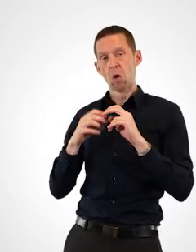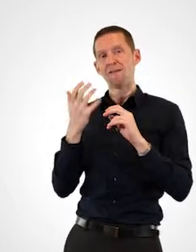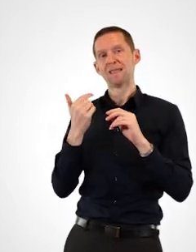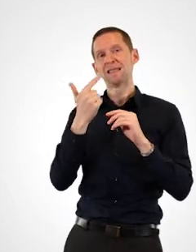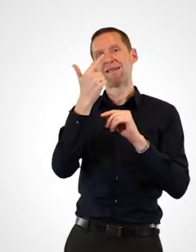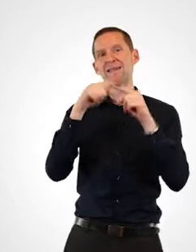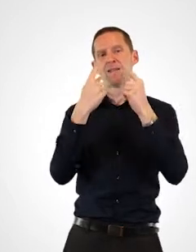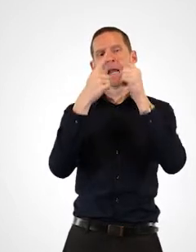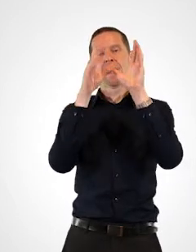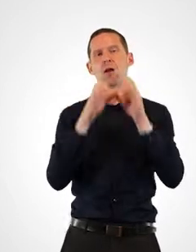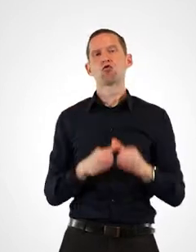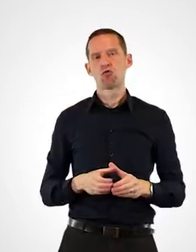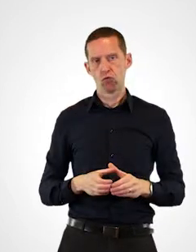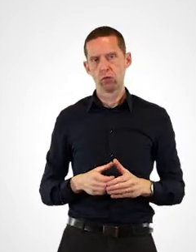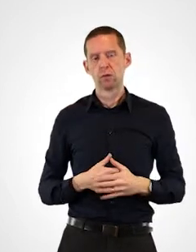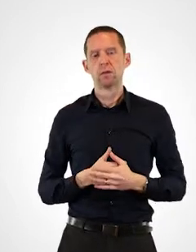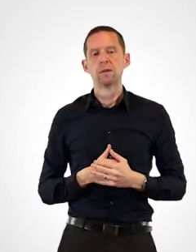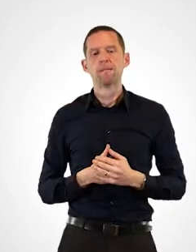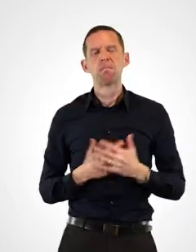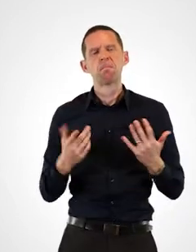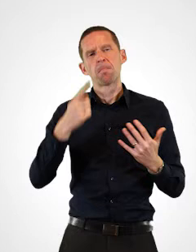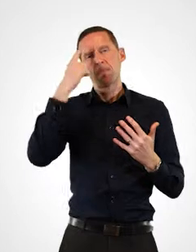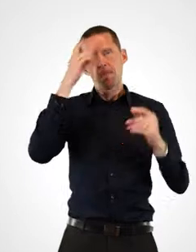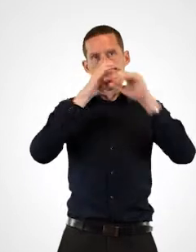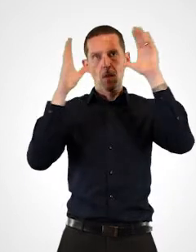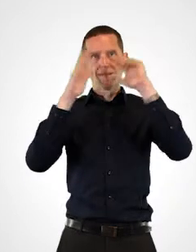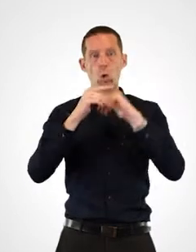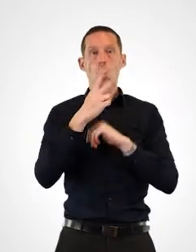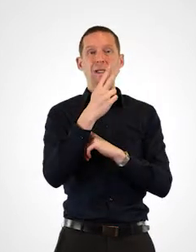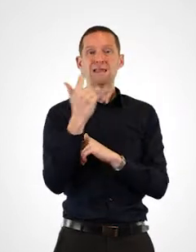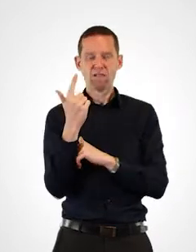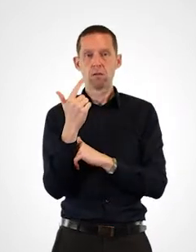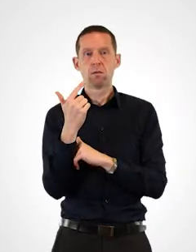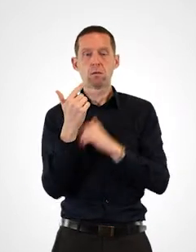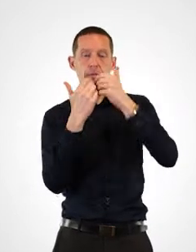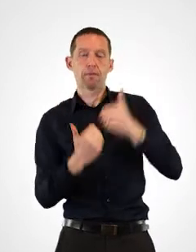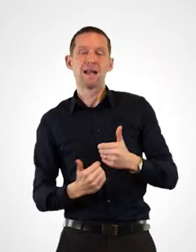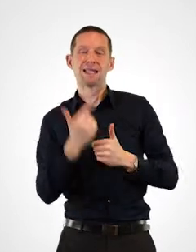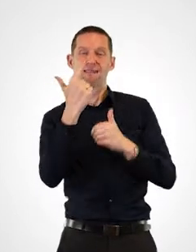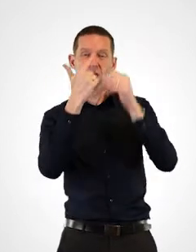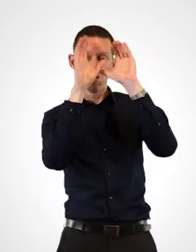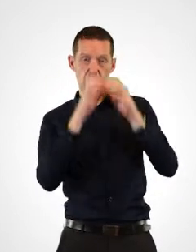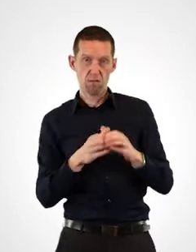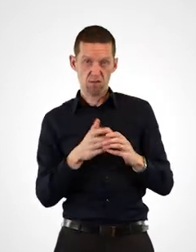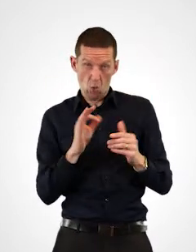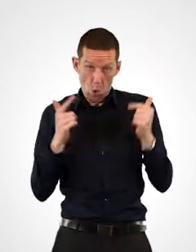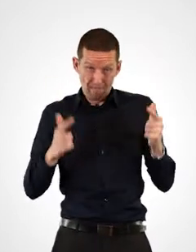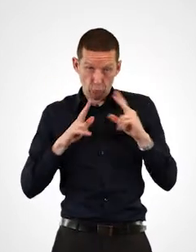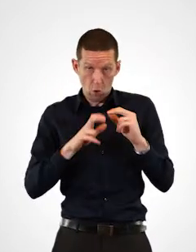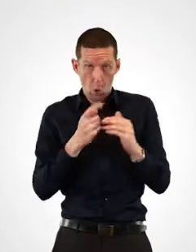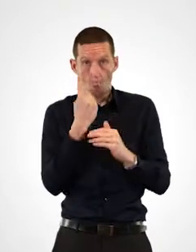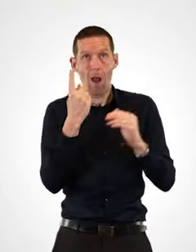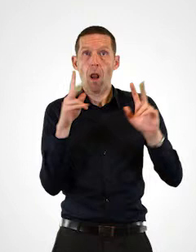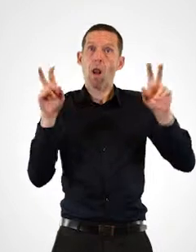categories. So again, not if you think about that 27 across 7 areas, there's not a lot of research on any one